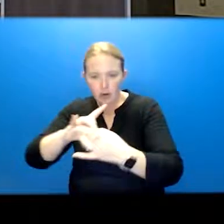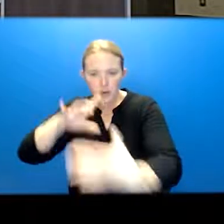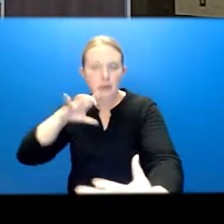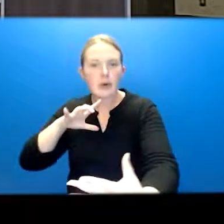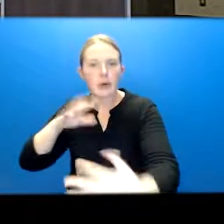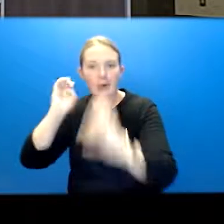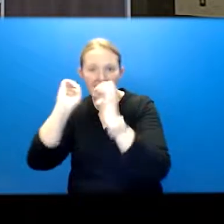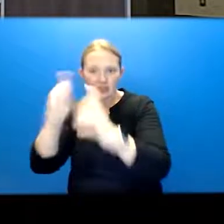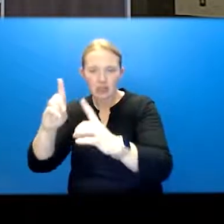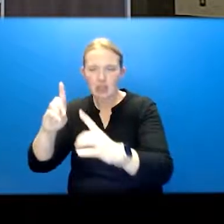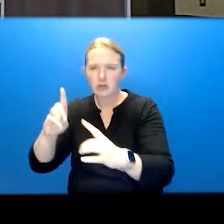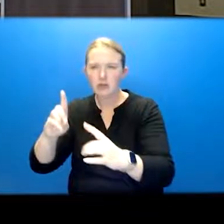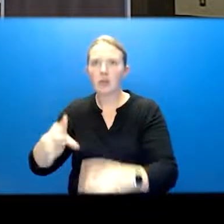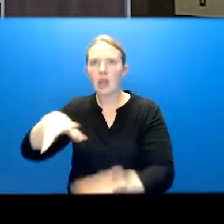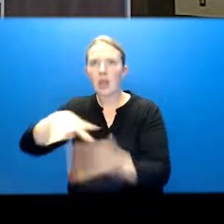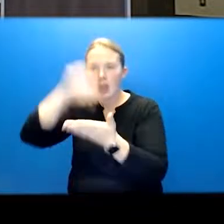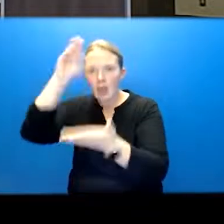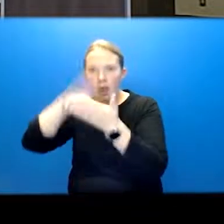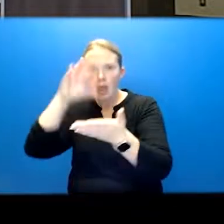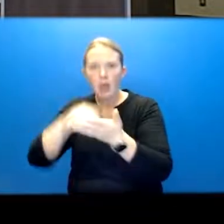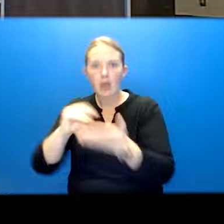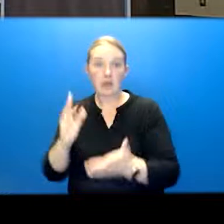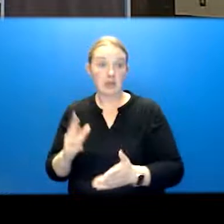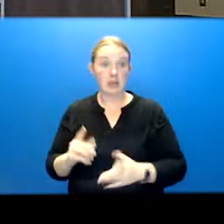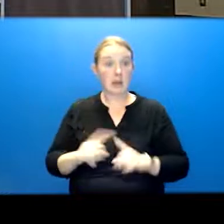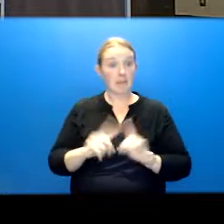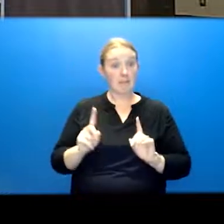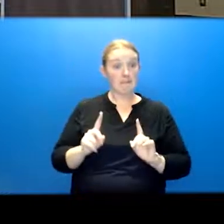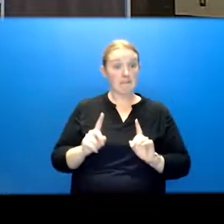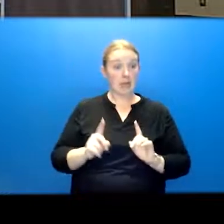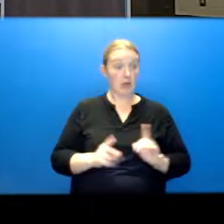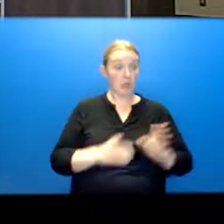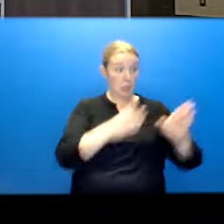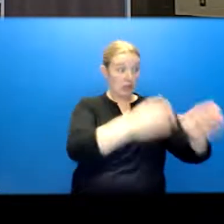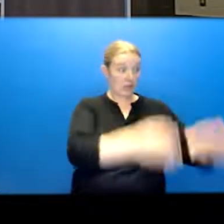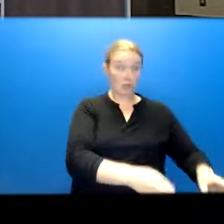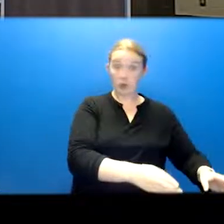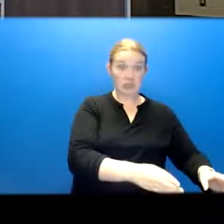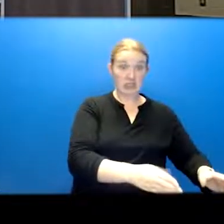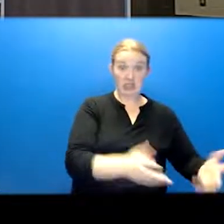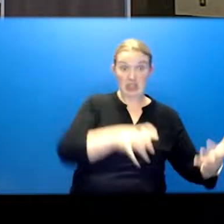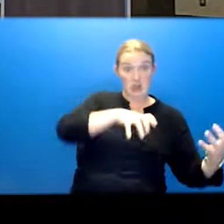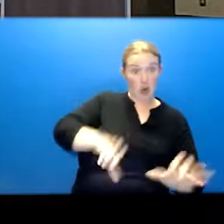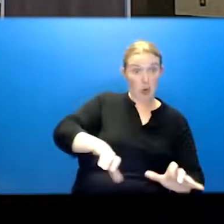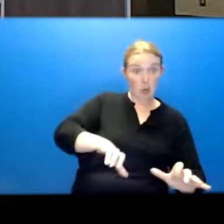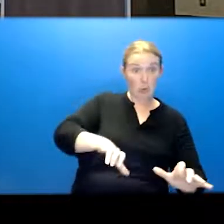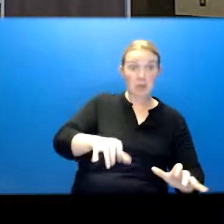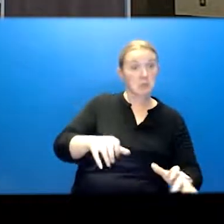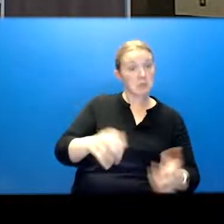beyond or moving beyond what your service user has asked for.